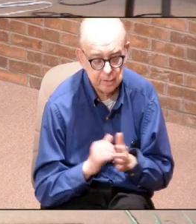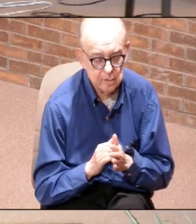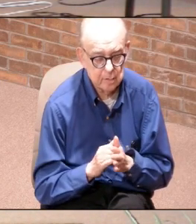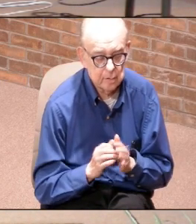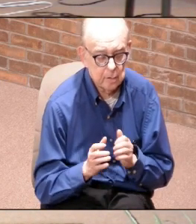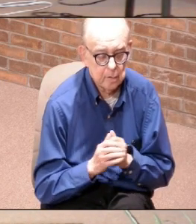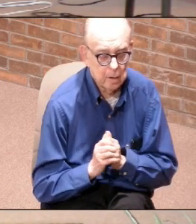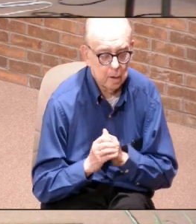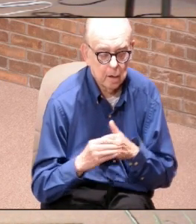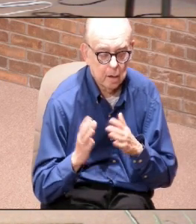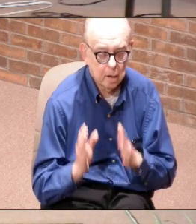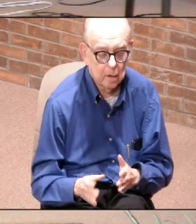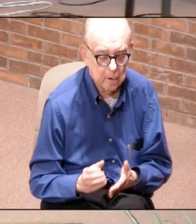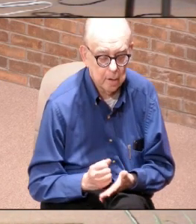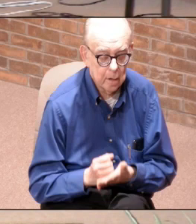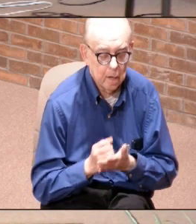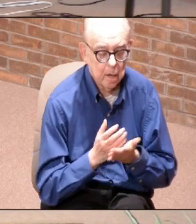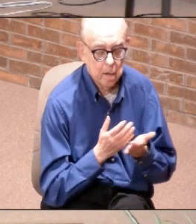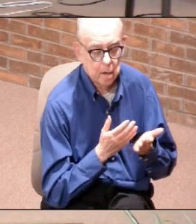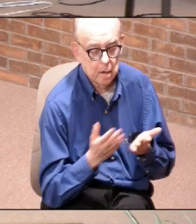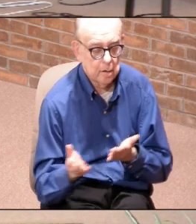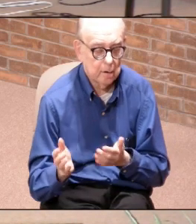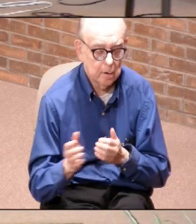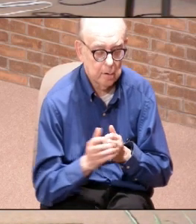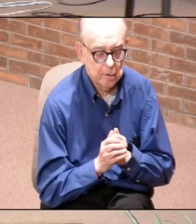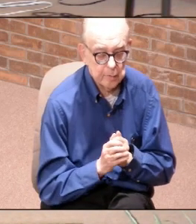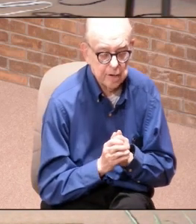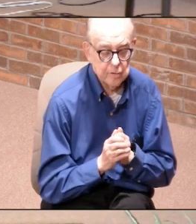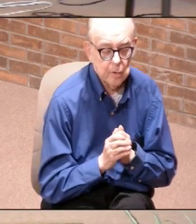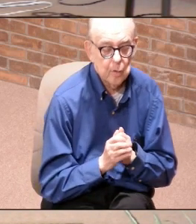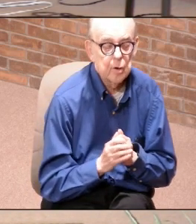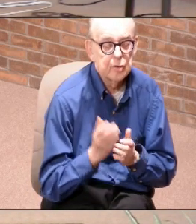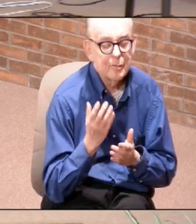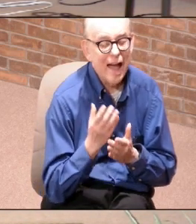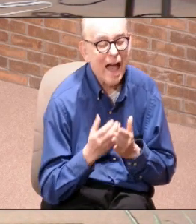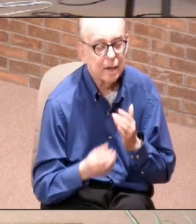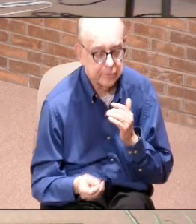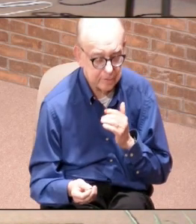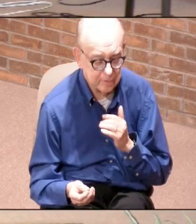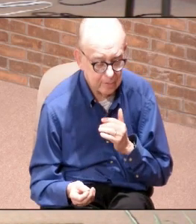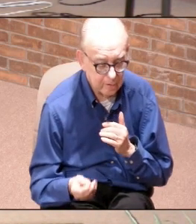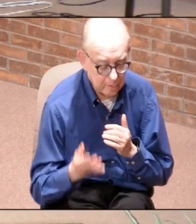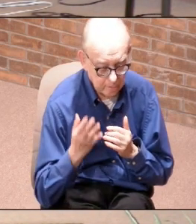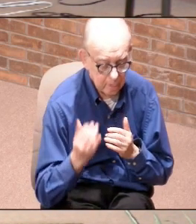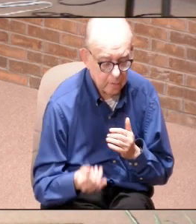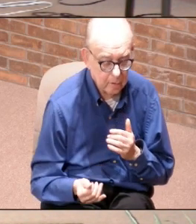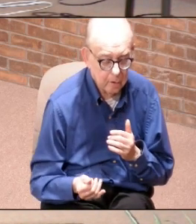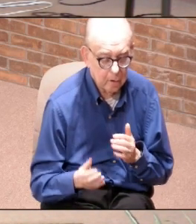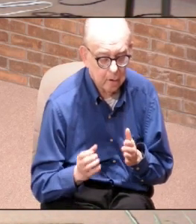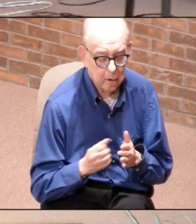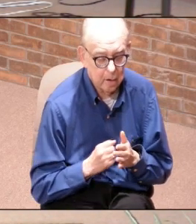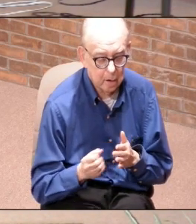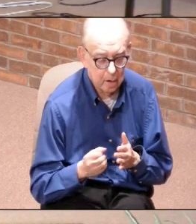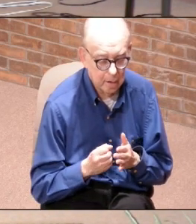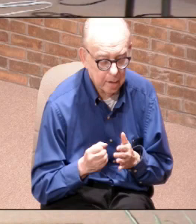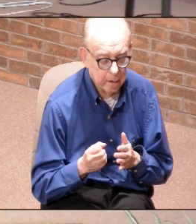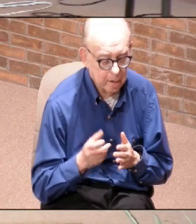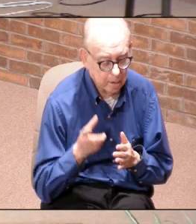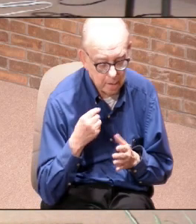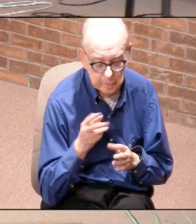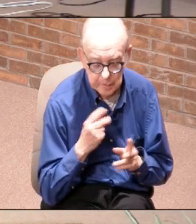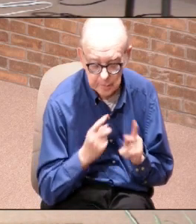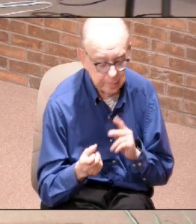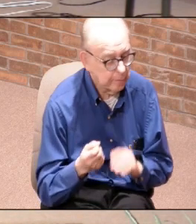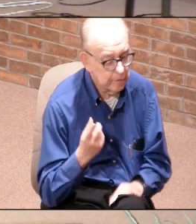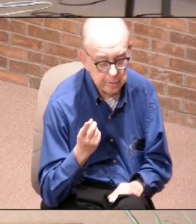A worship leader helps bring your worship out. That is why with the songs, I hear people say, you